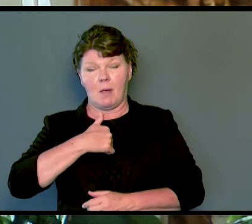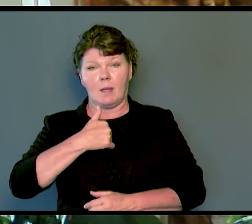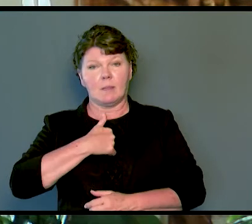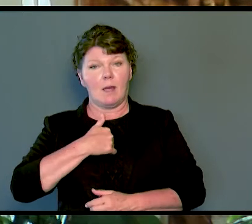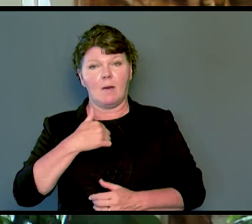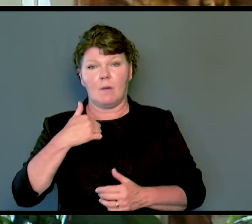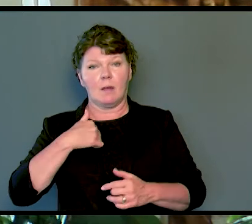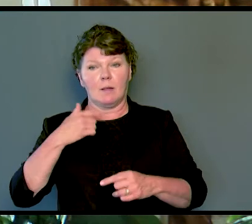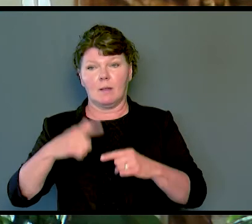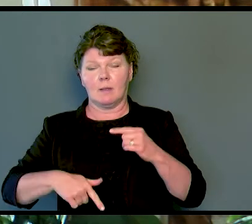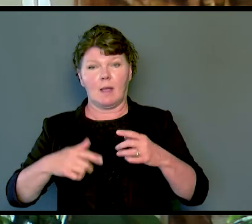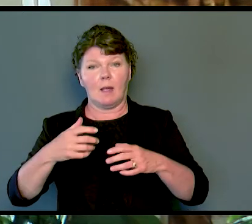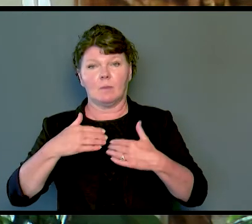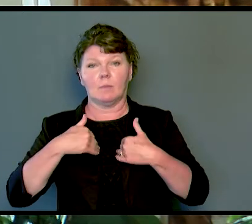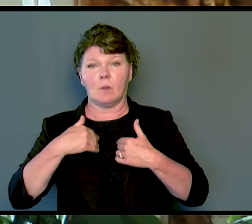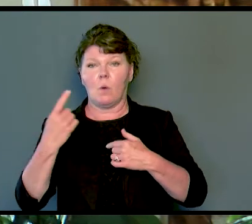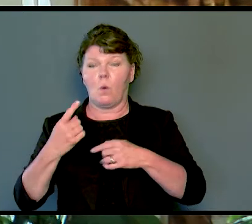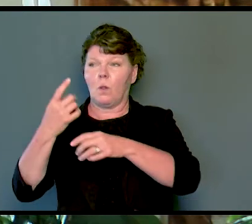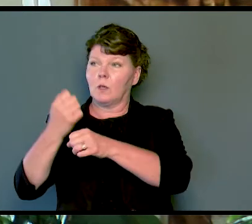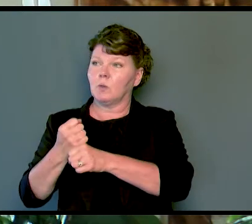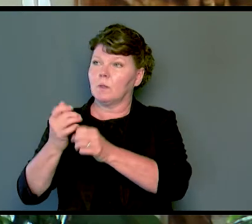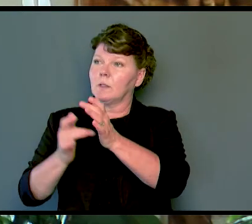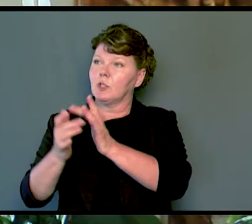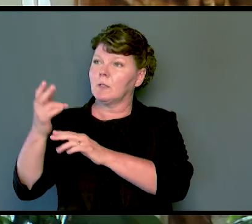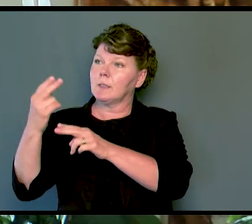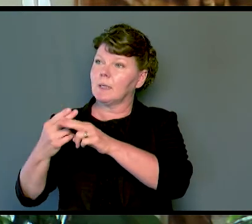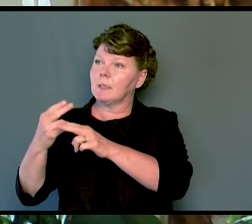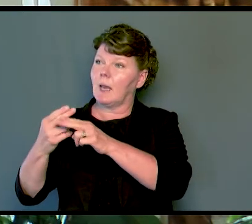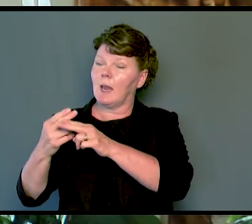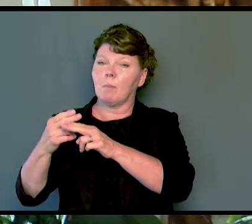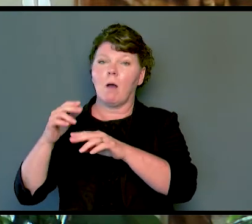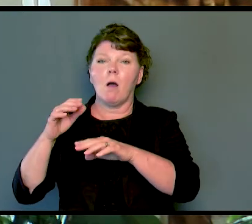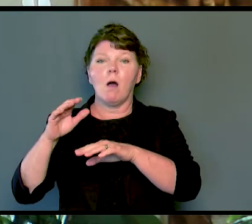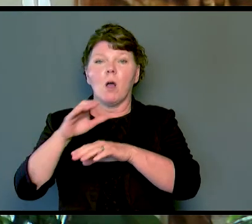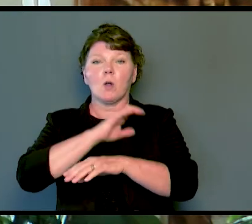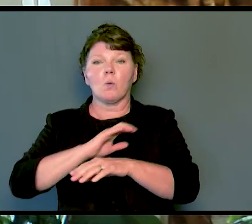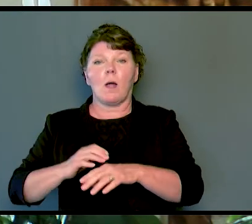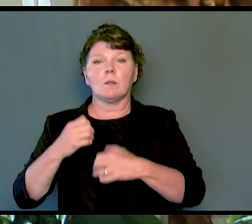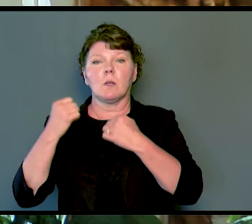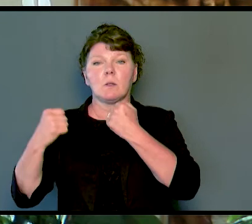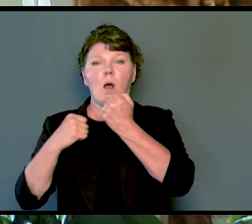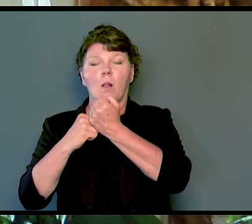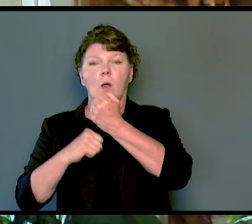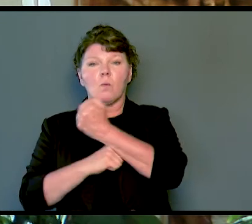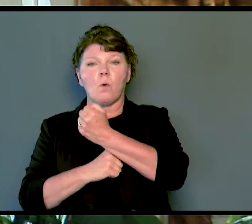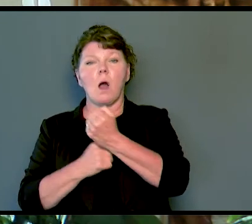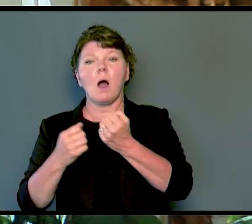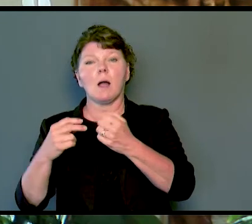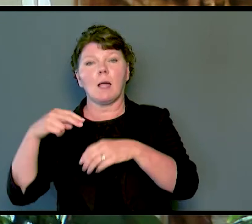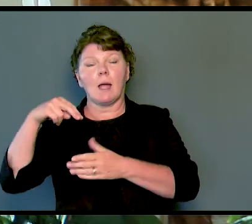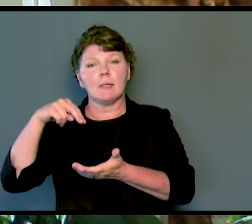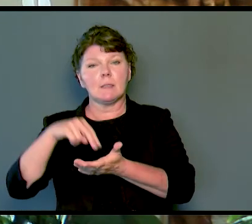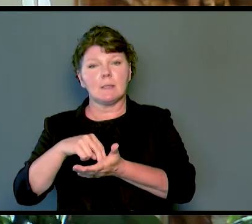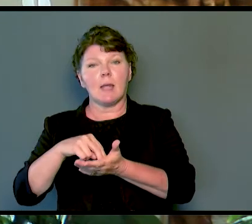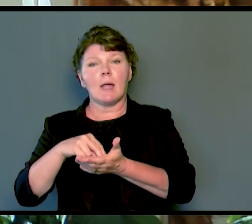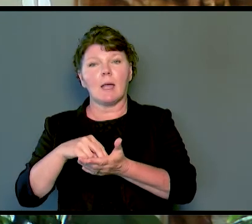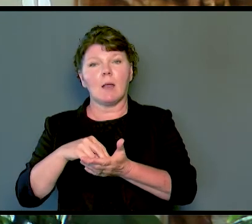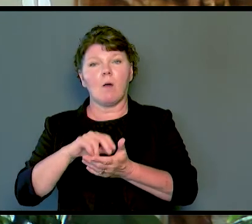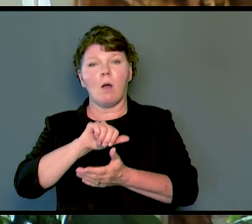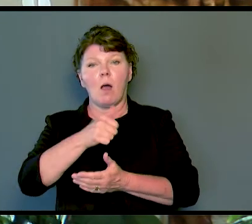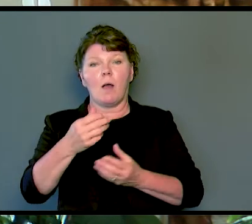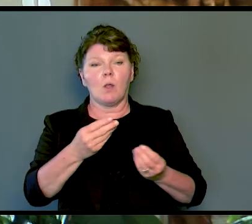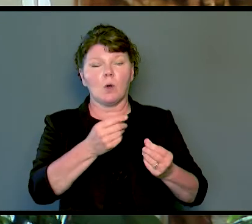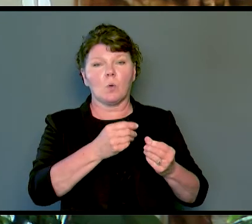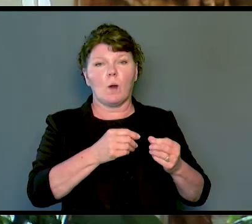merit of my own I claim, but wholly lean on Jesus' name. On Christ the solid rock I stand, all other ground is sinking